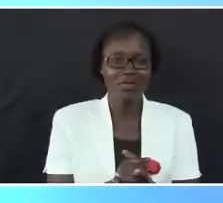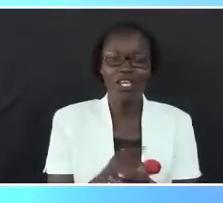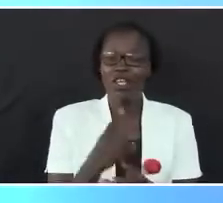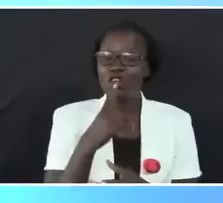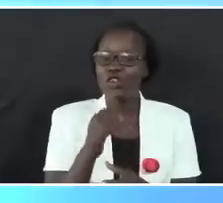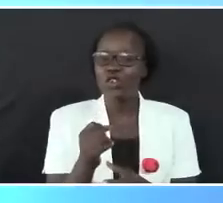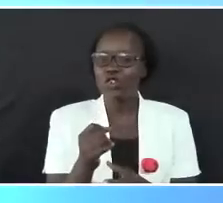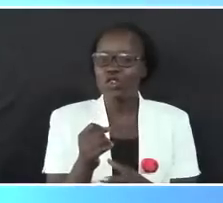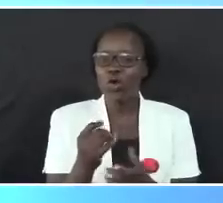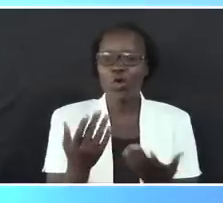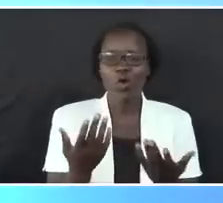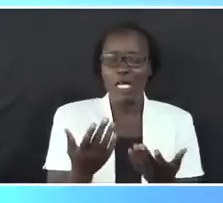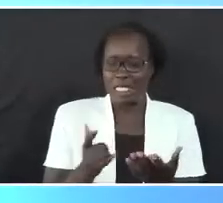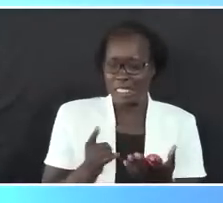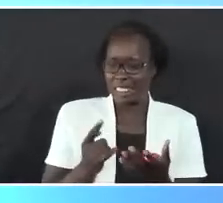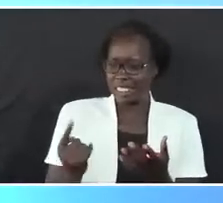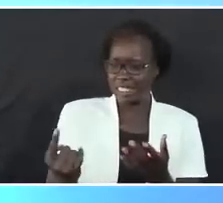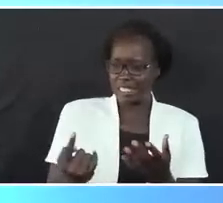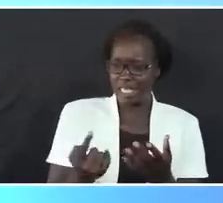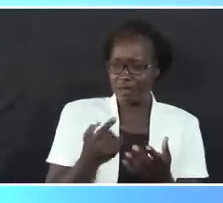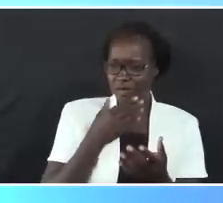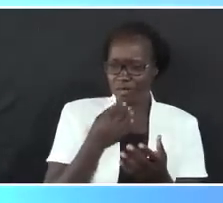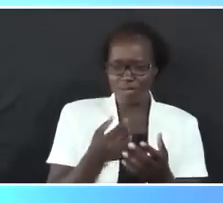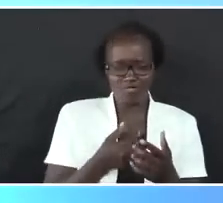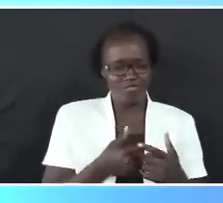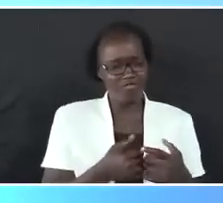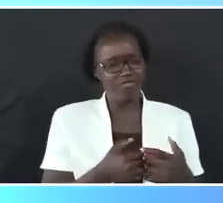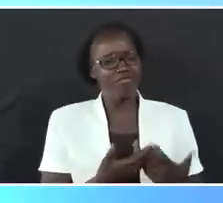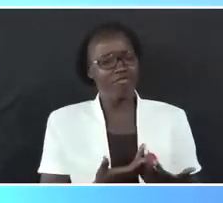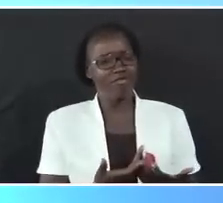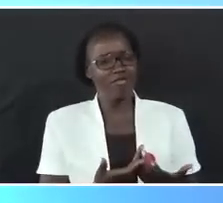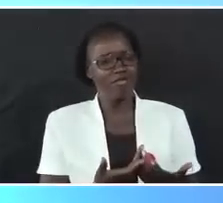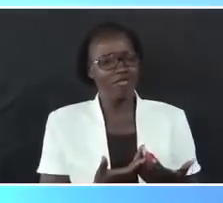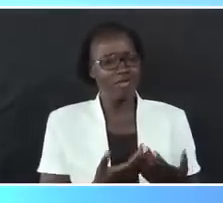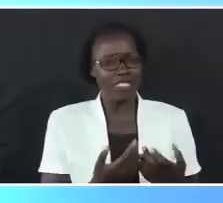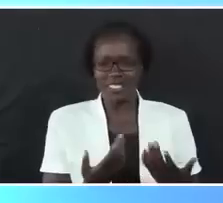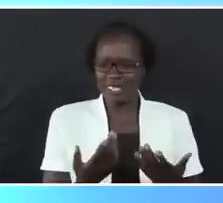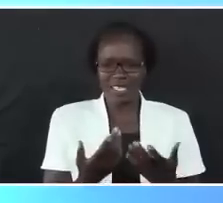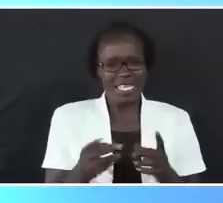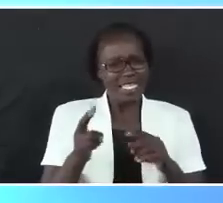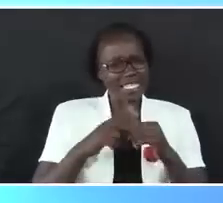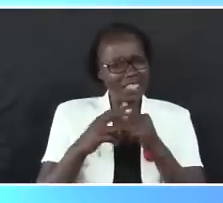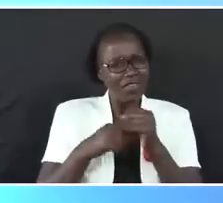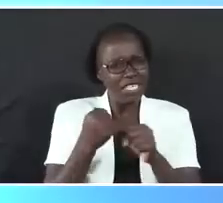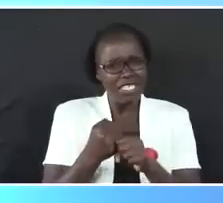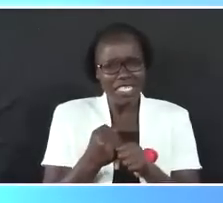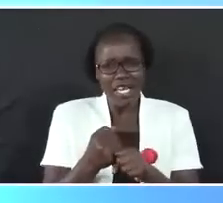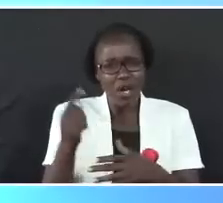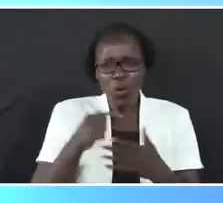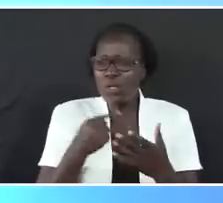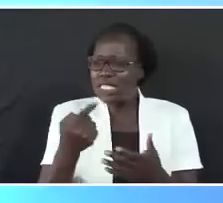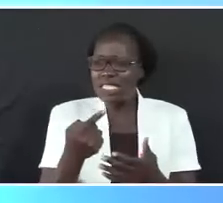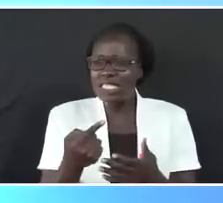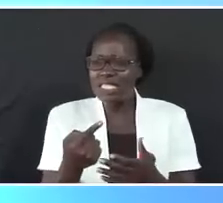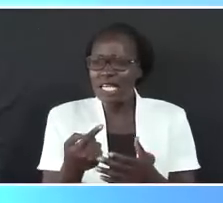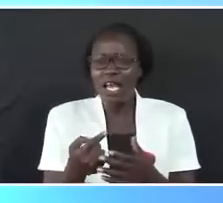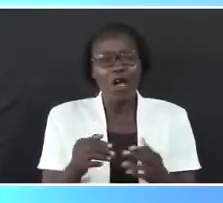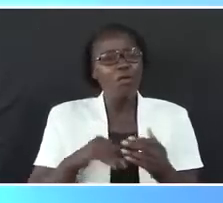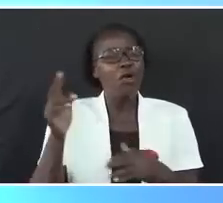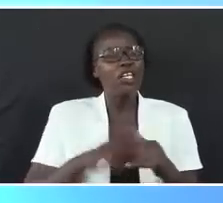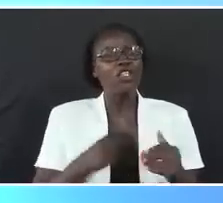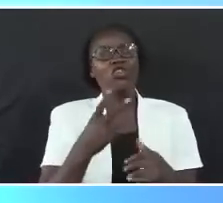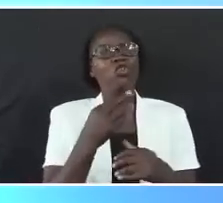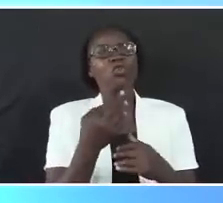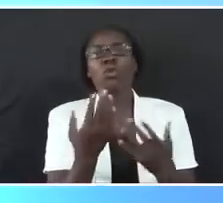So they met in campus. They dated 7 years. And I keep on asking, what is this thing people are dating for? For more than